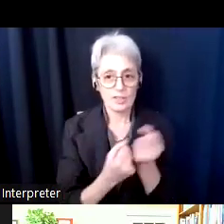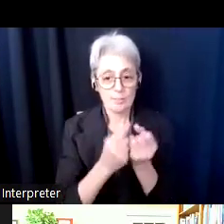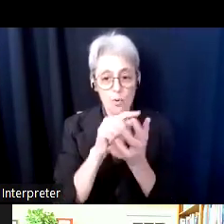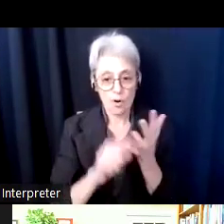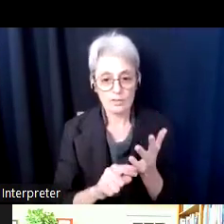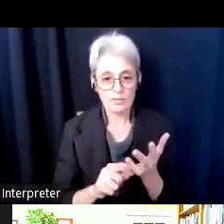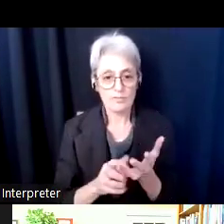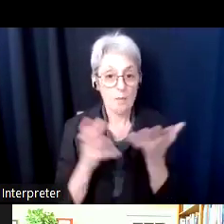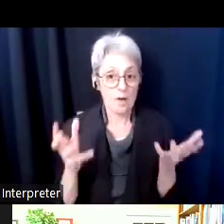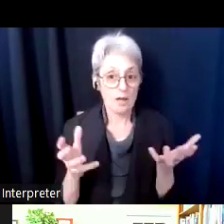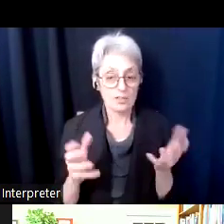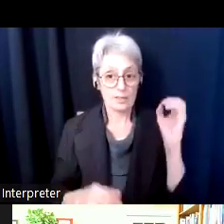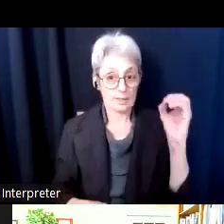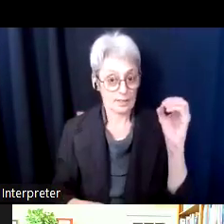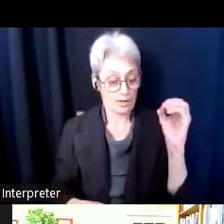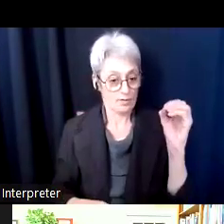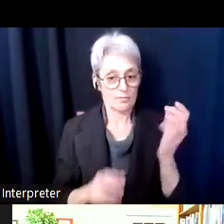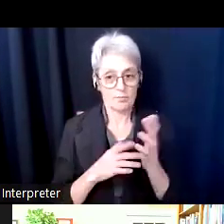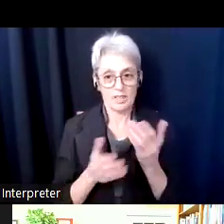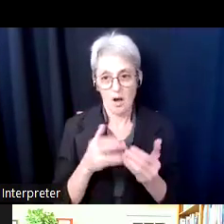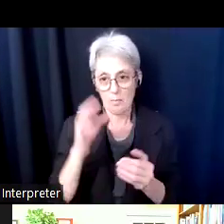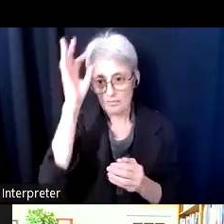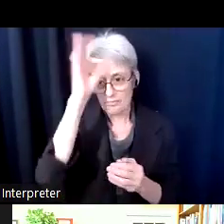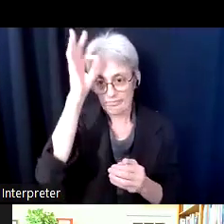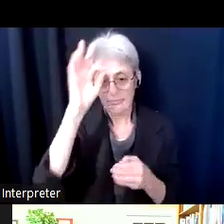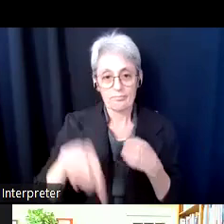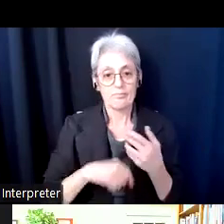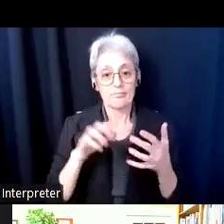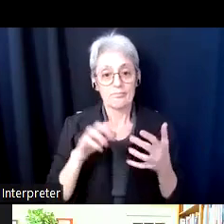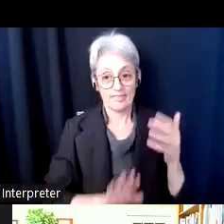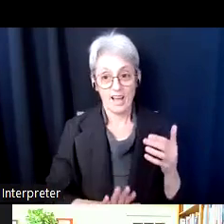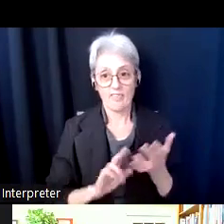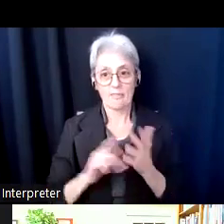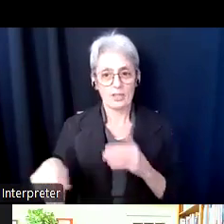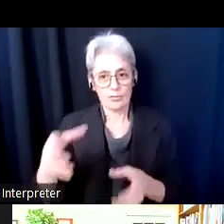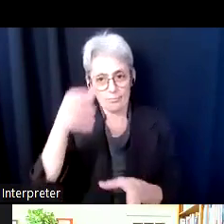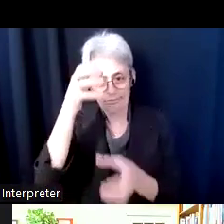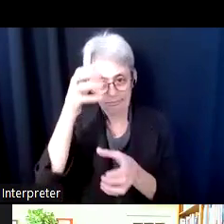0 being next to nothing, 5 being a lot.